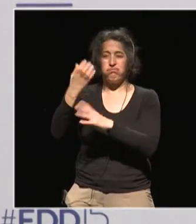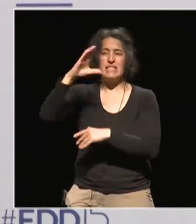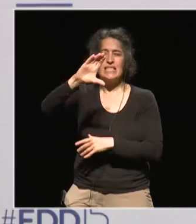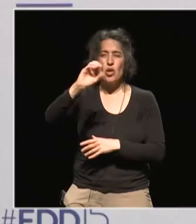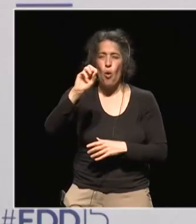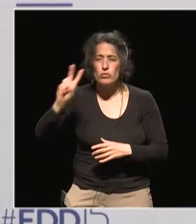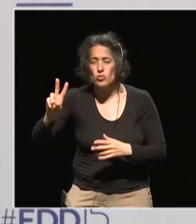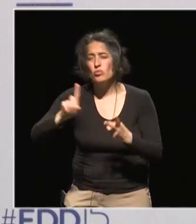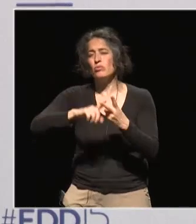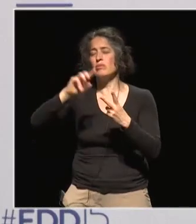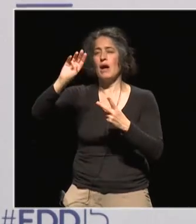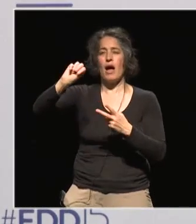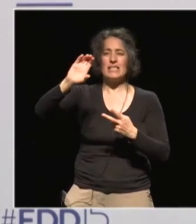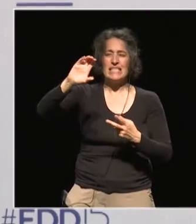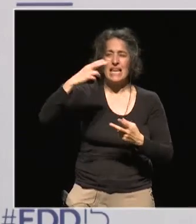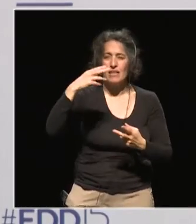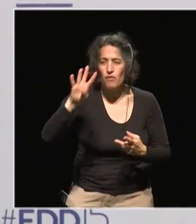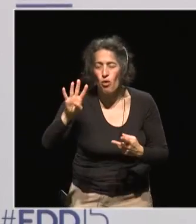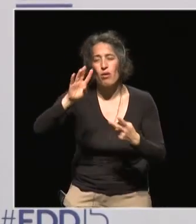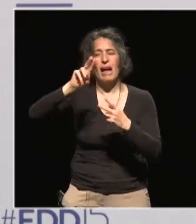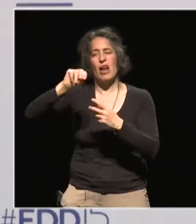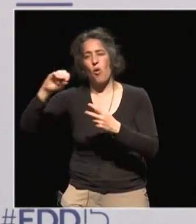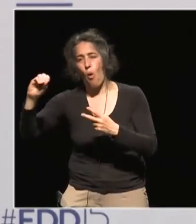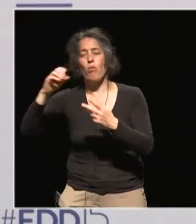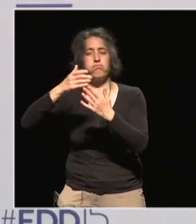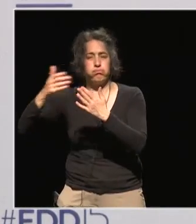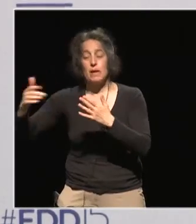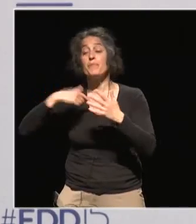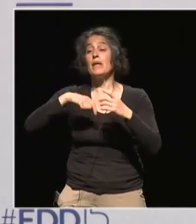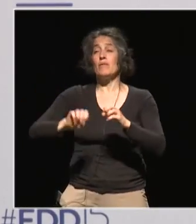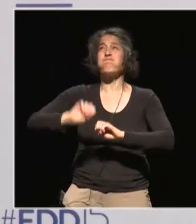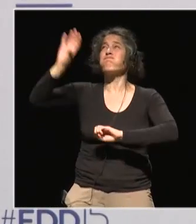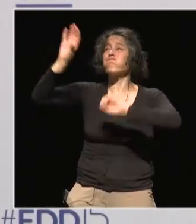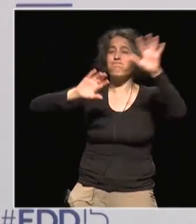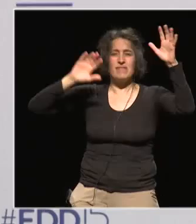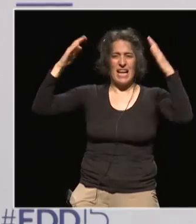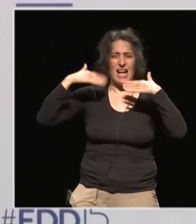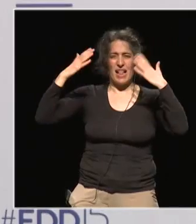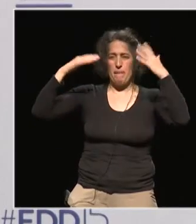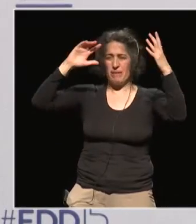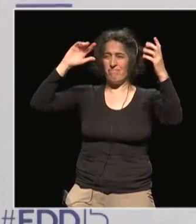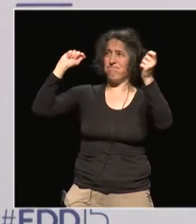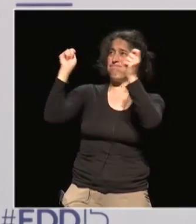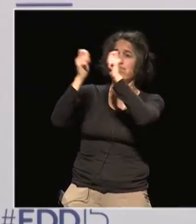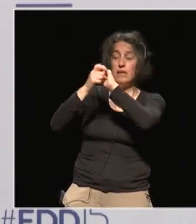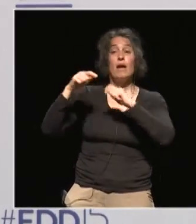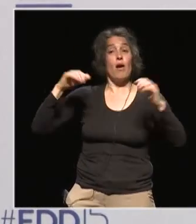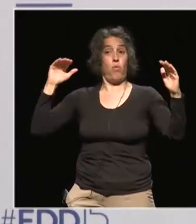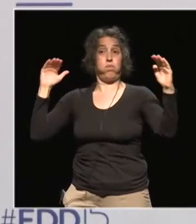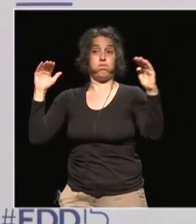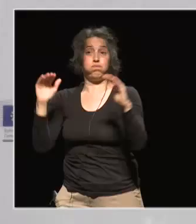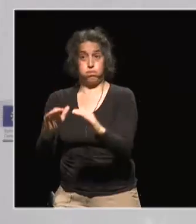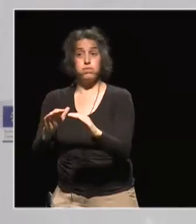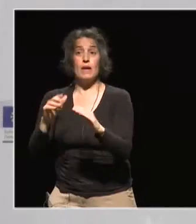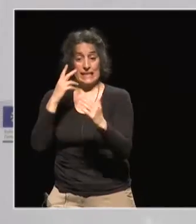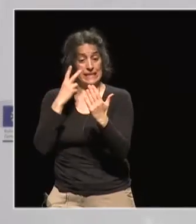social mobilization that we have carried out for the rehabilitation and management of the degraded landscapes. Yes, as we are